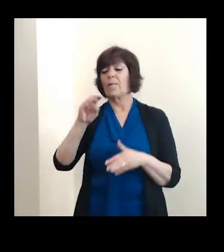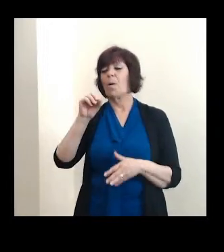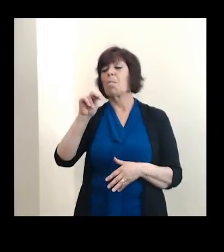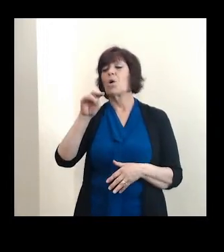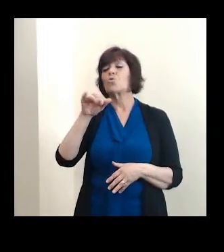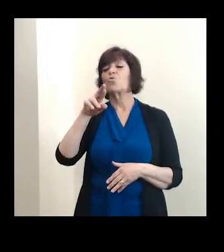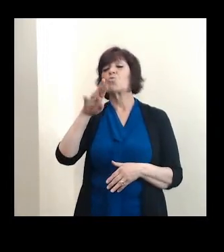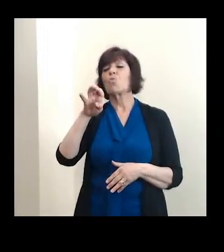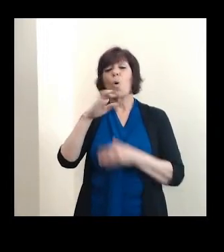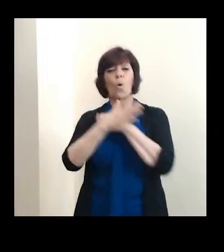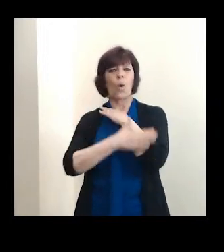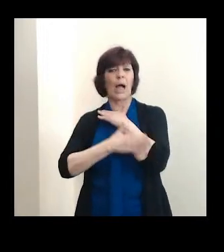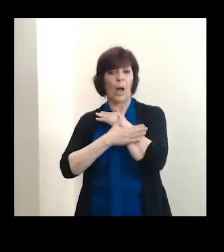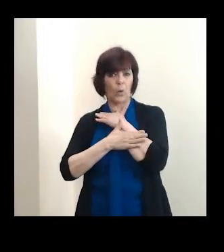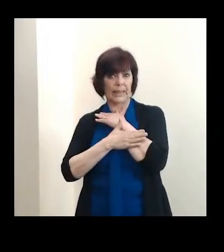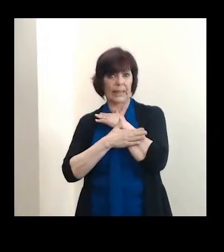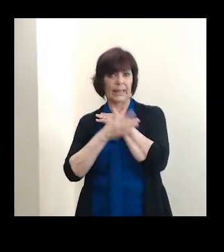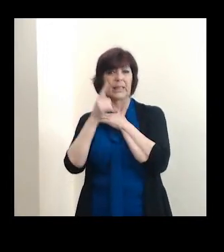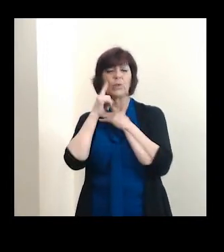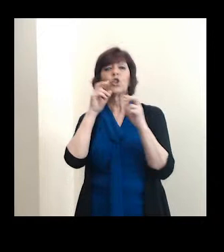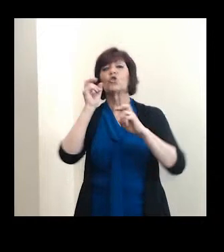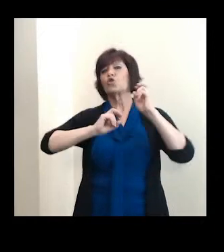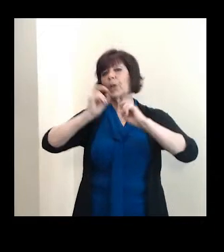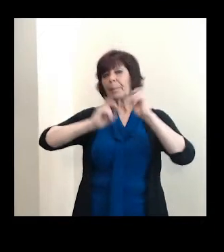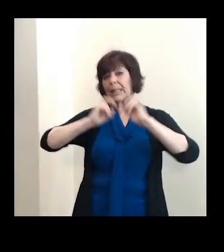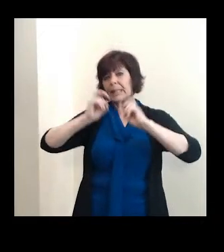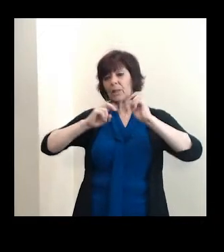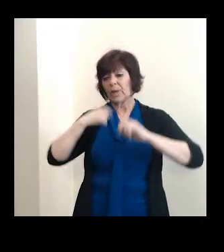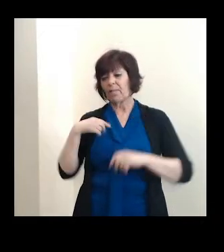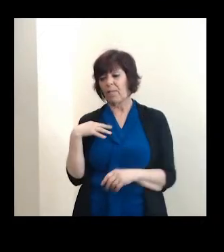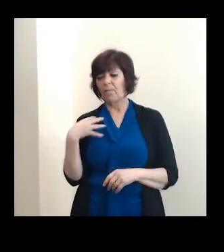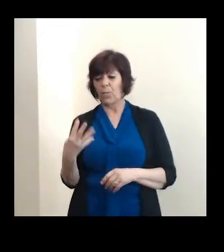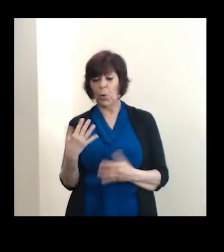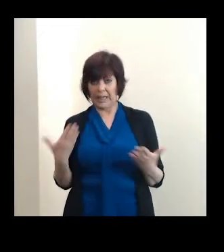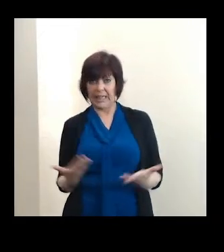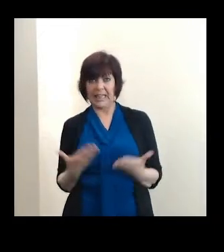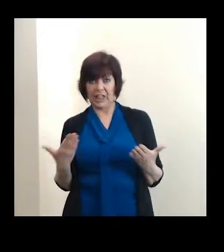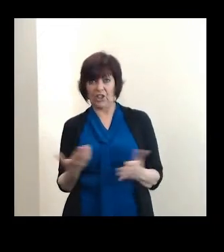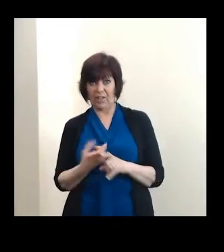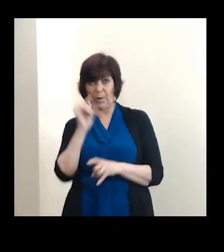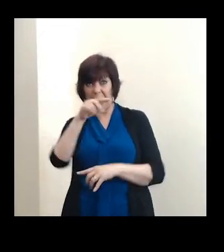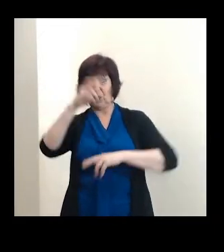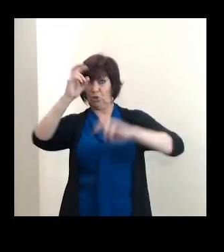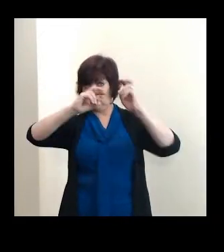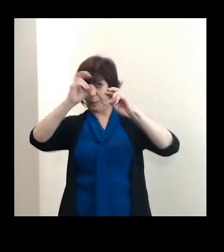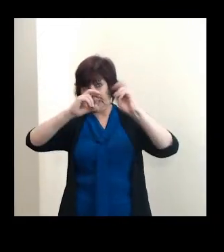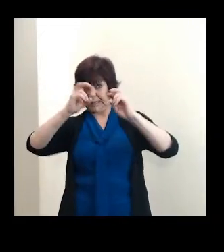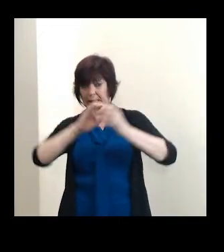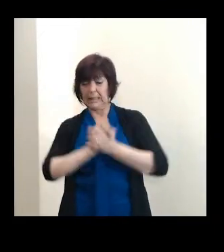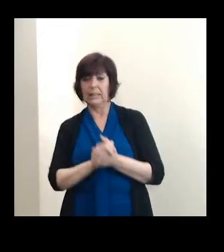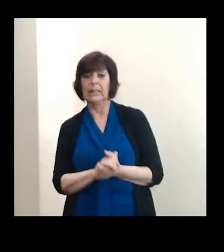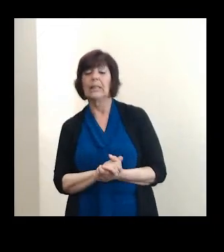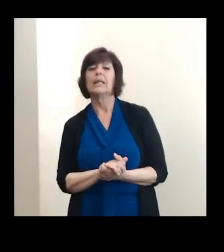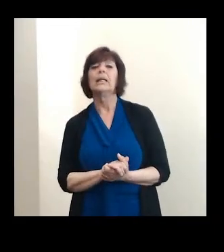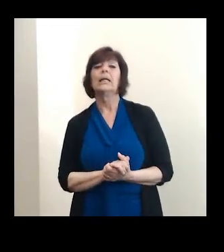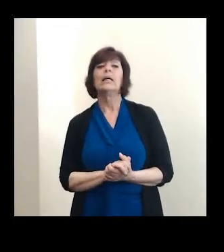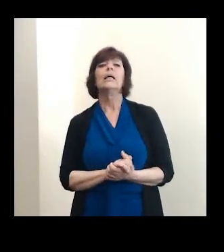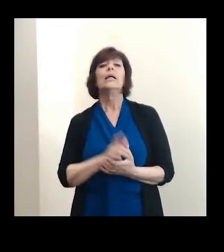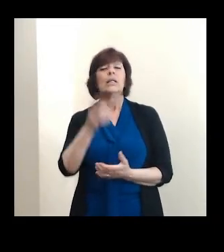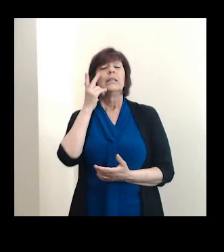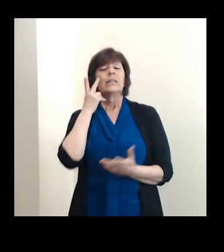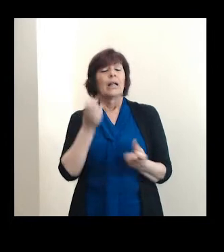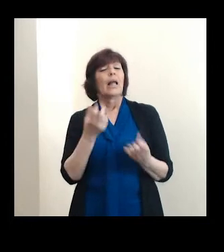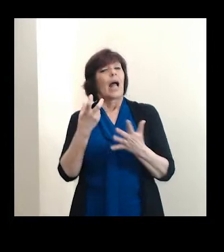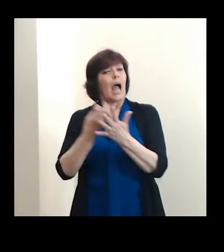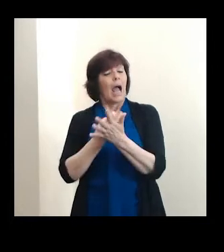County, a tournament. We have actually 4 cases here so far from that we're investigating from hockey. So we're seeing a